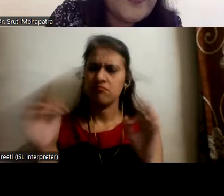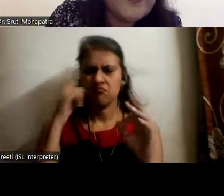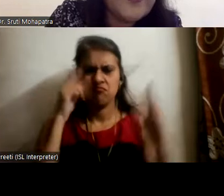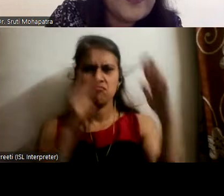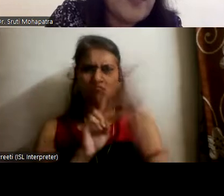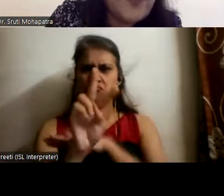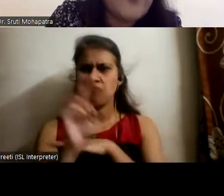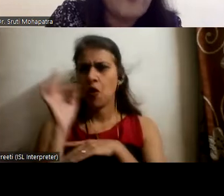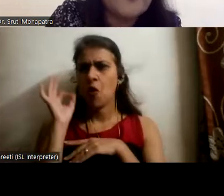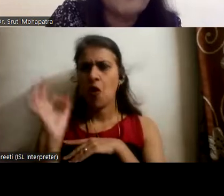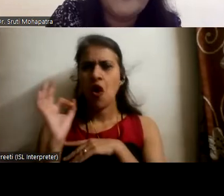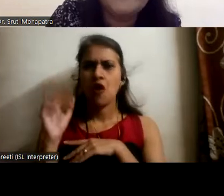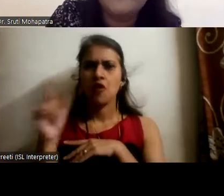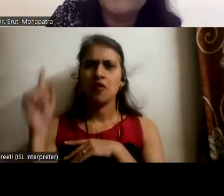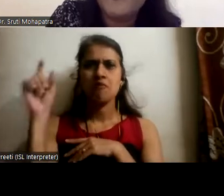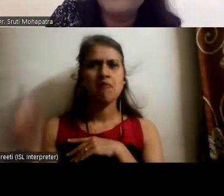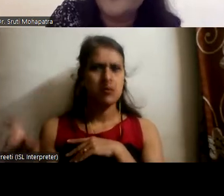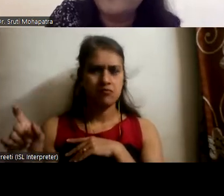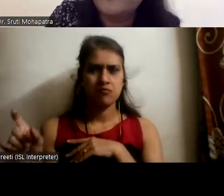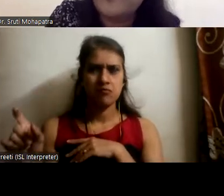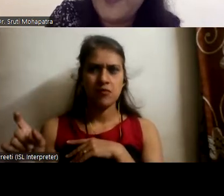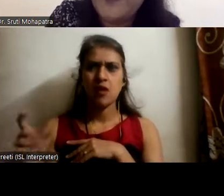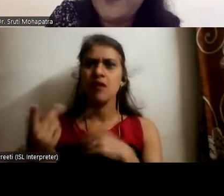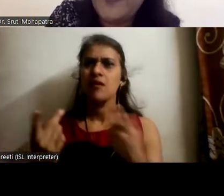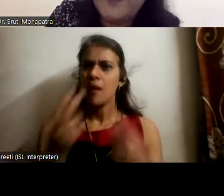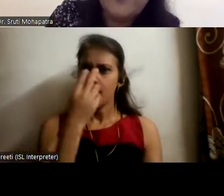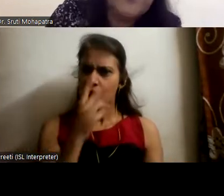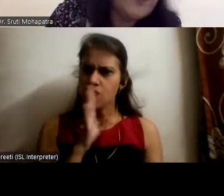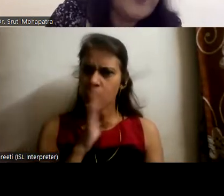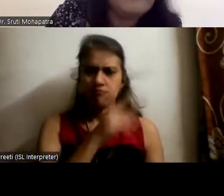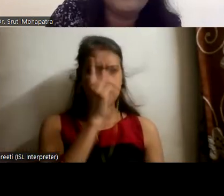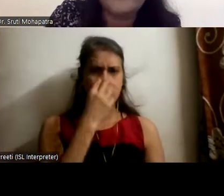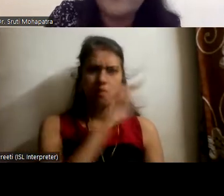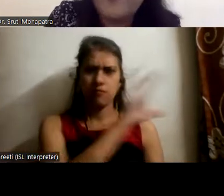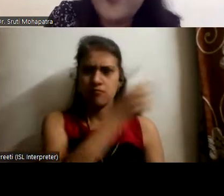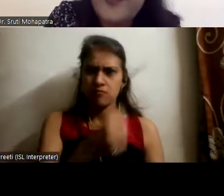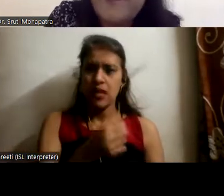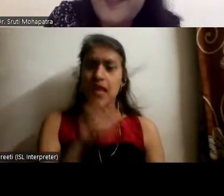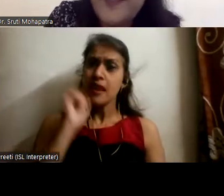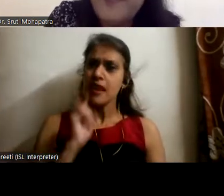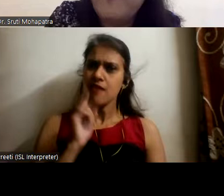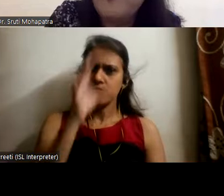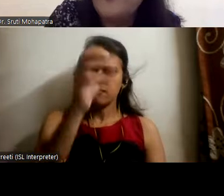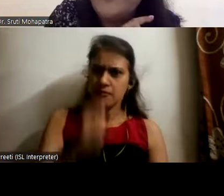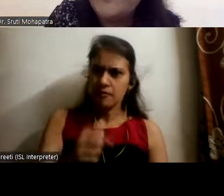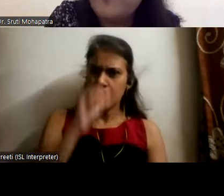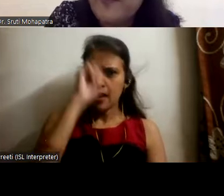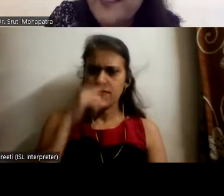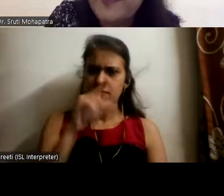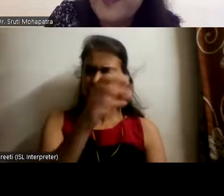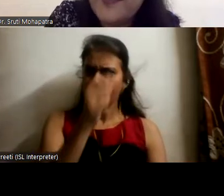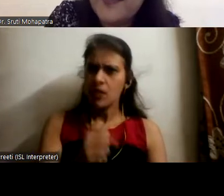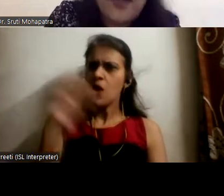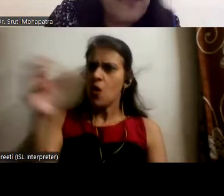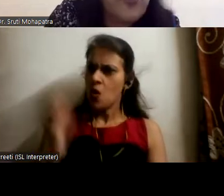Javed said that as long as we are all splintered, blind talking about the blind in India, the deaf talking about the deaf in India, we will not get our